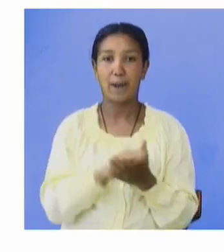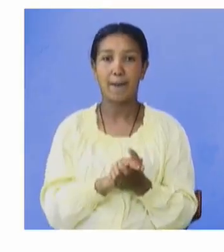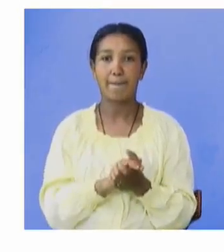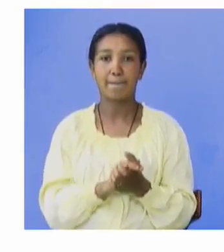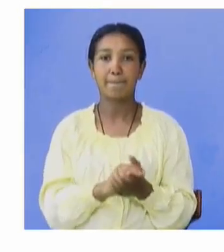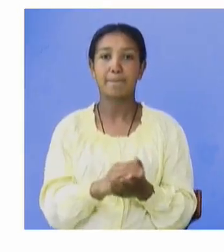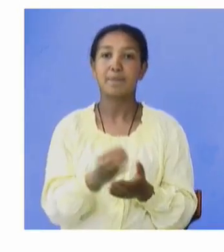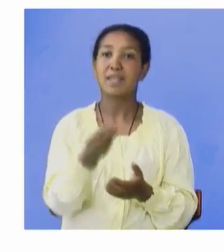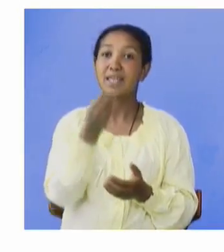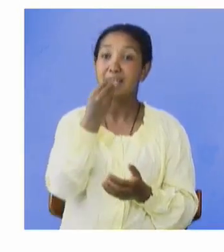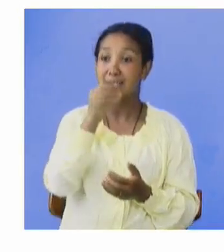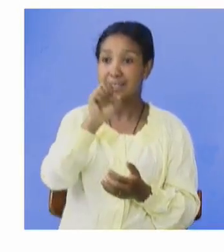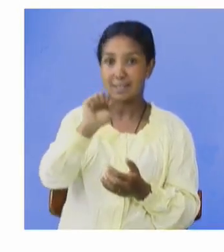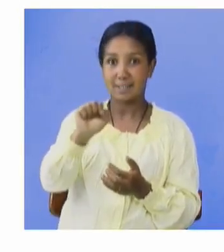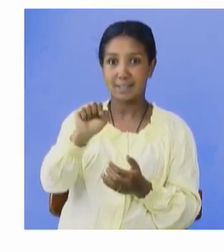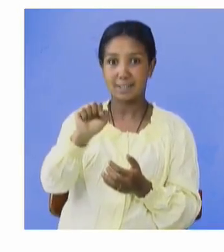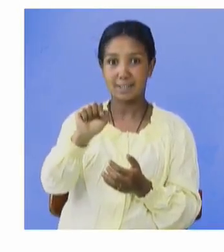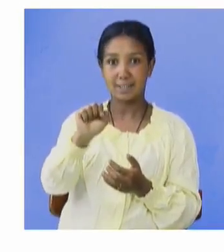eats